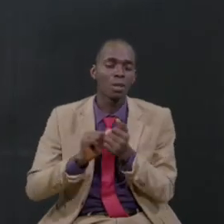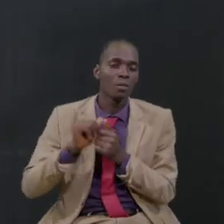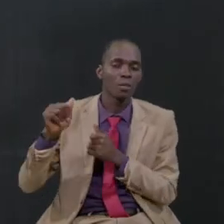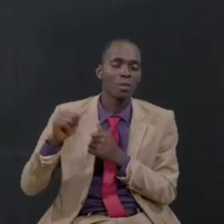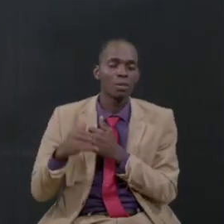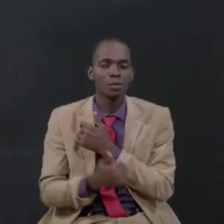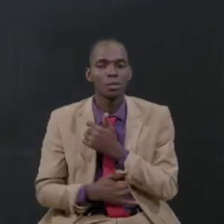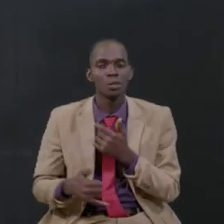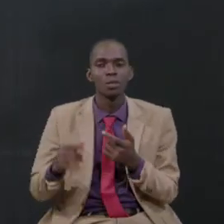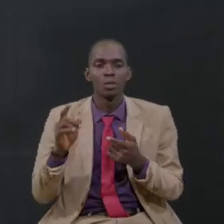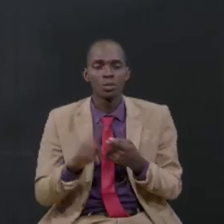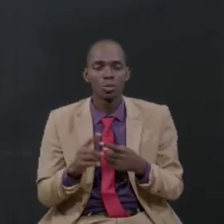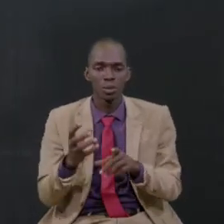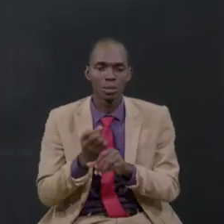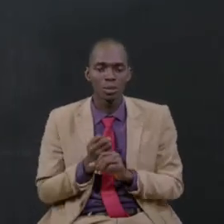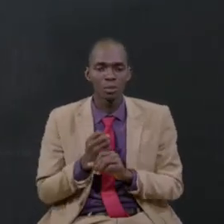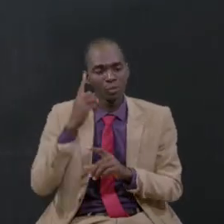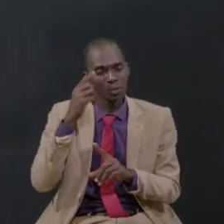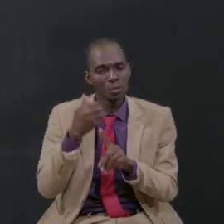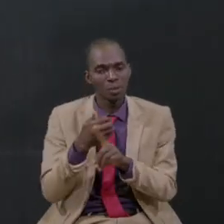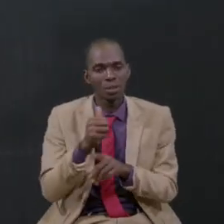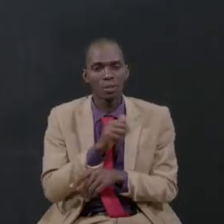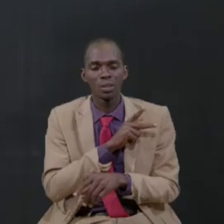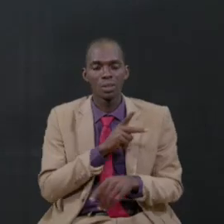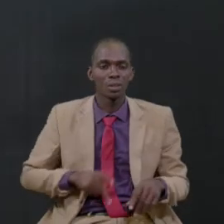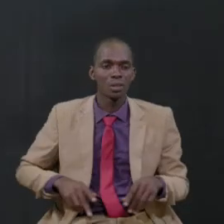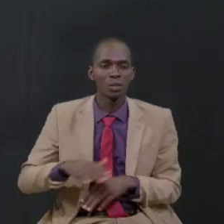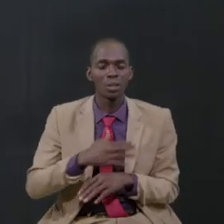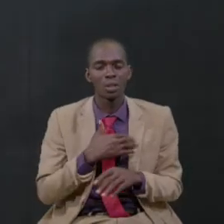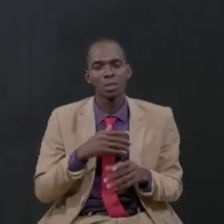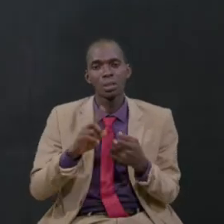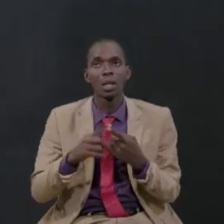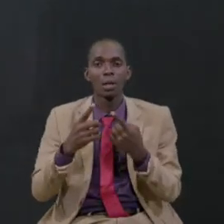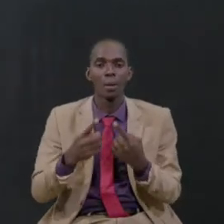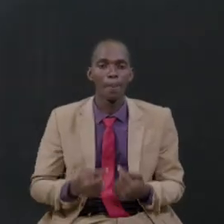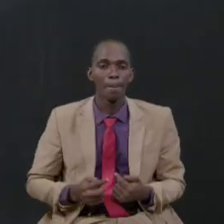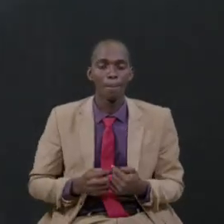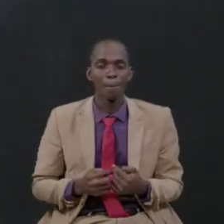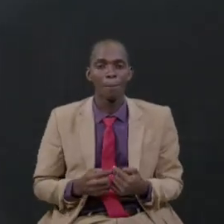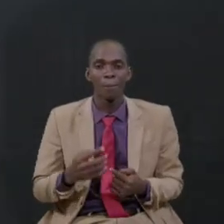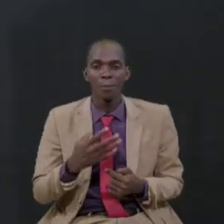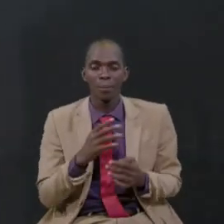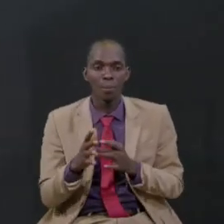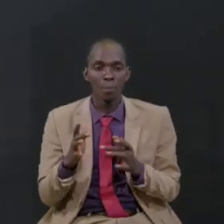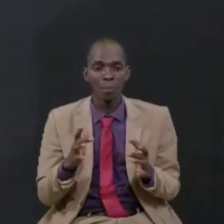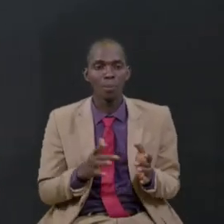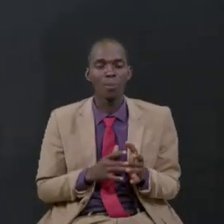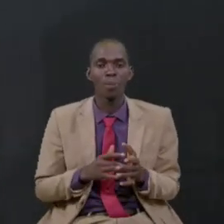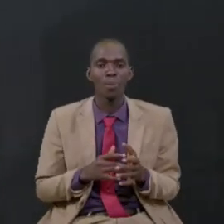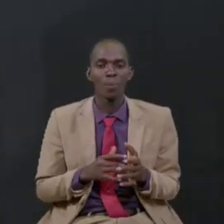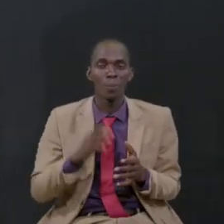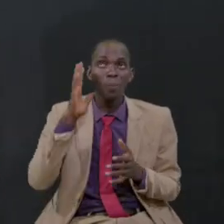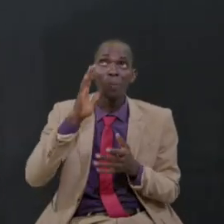a kingdom and to come. Jesus to return. And Jesus is coming,